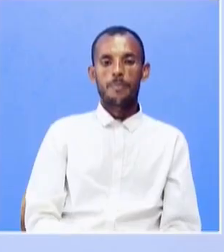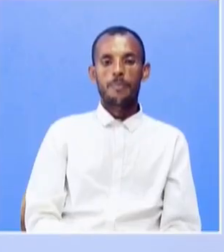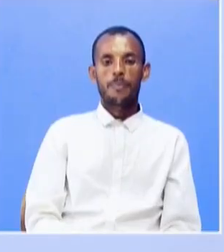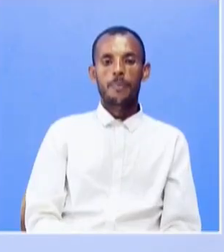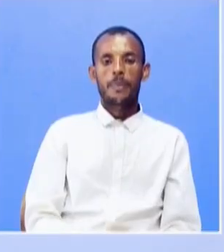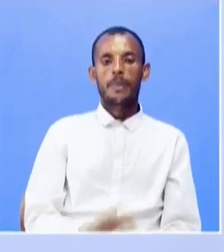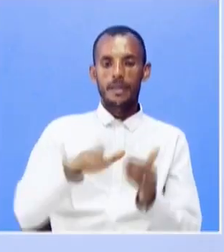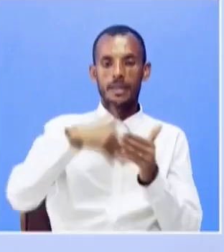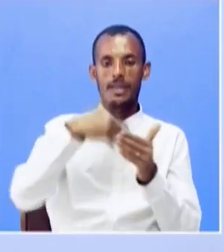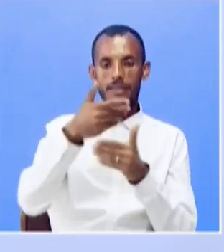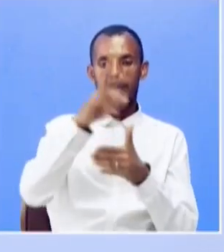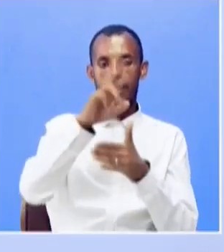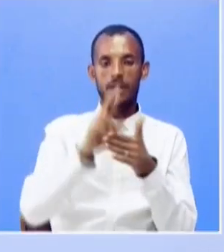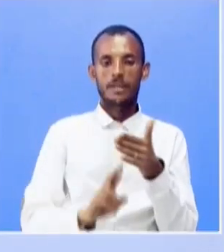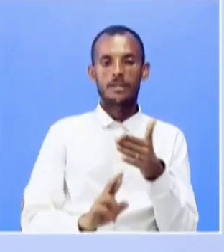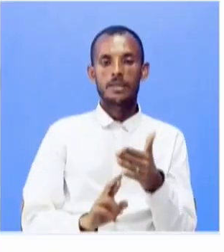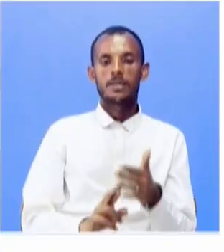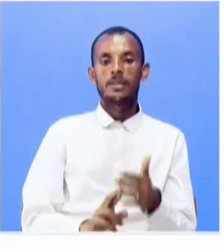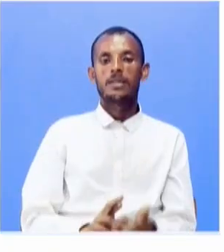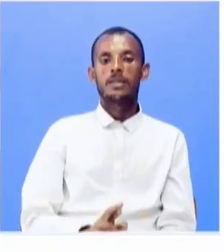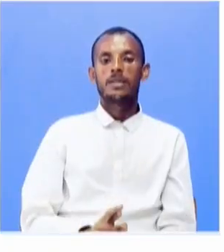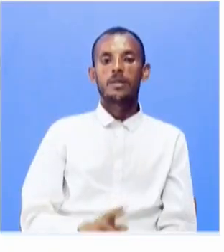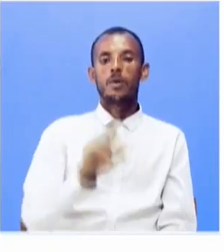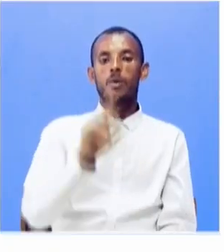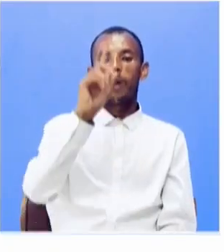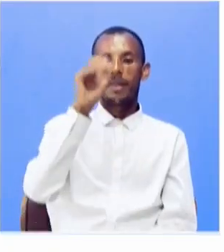the next range from